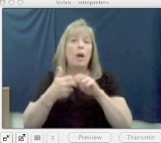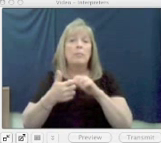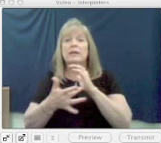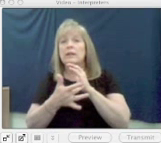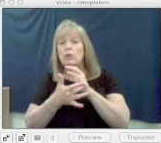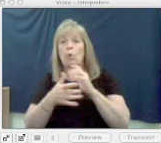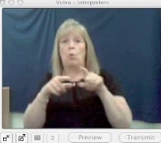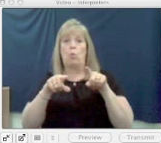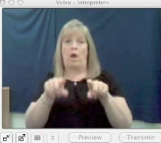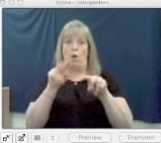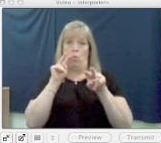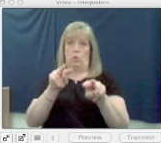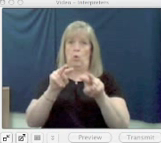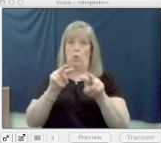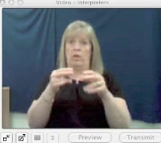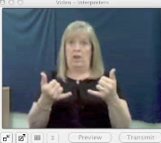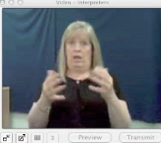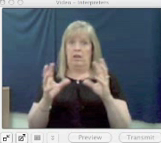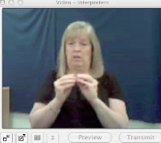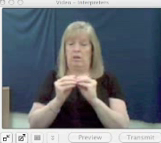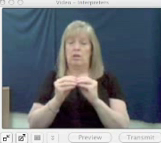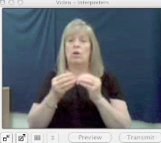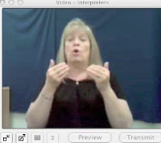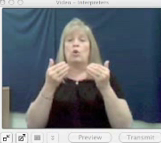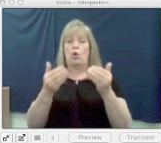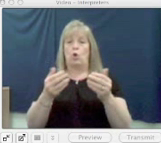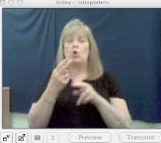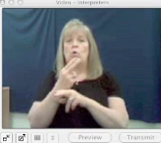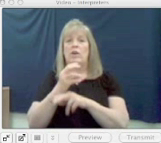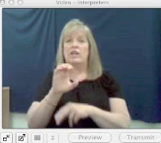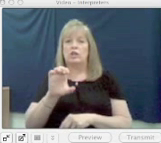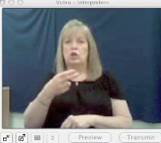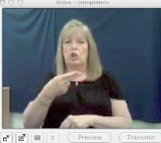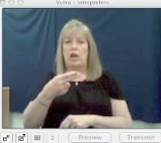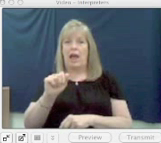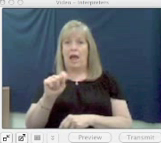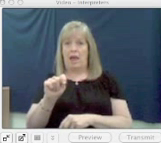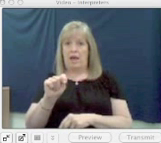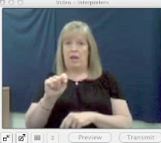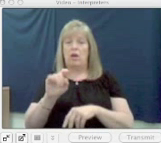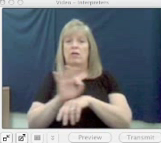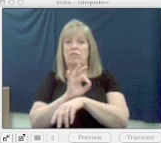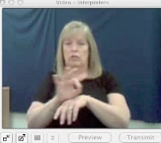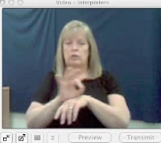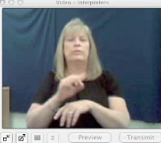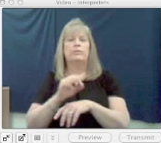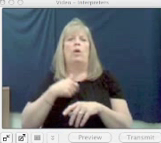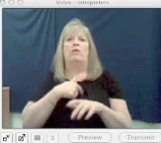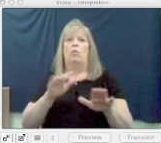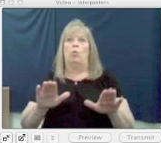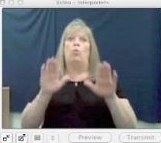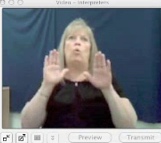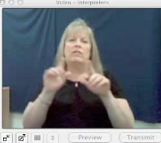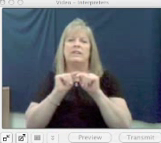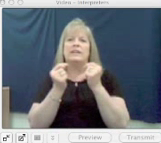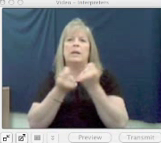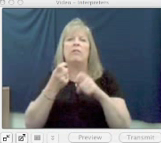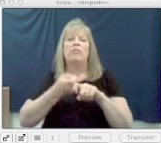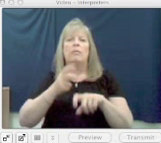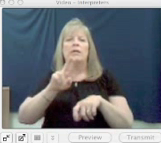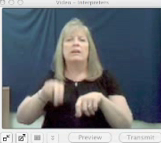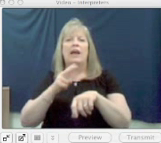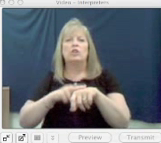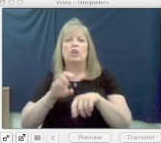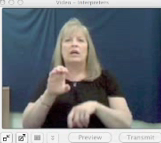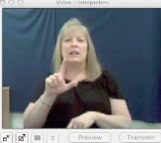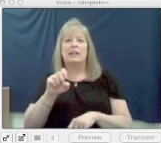while viewing the webinar, go ahead and use the chat function, and we have a great team from the National Clearinghouse that will help you resolve